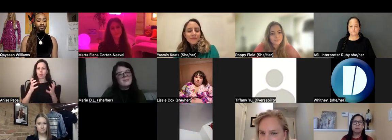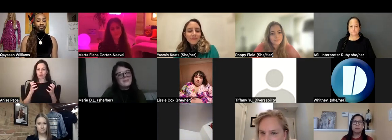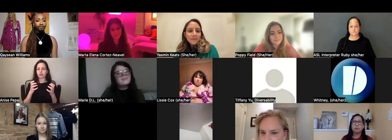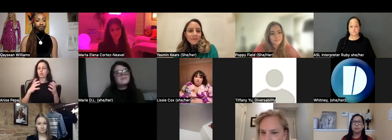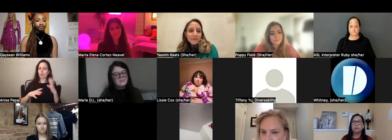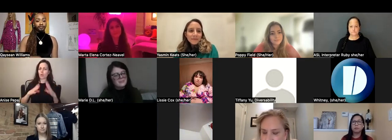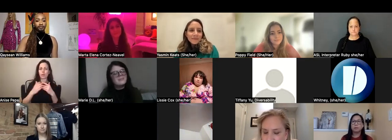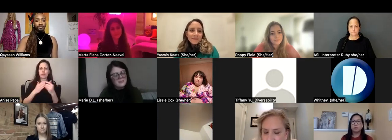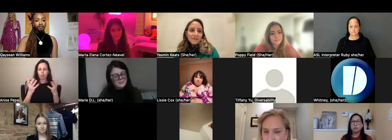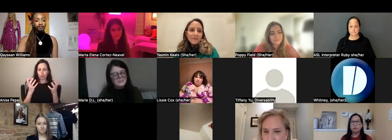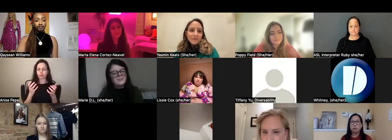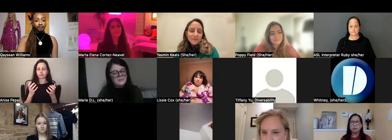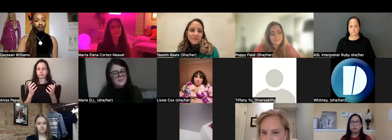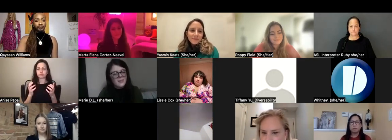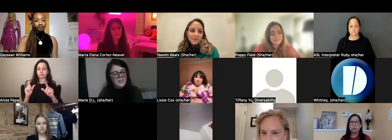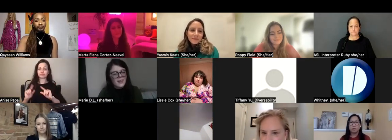wear.